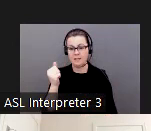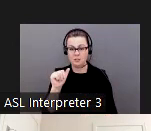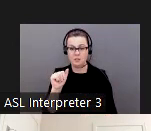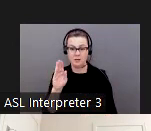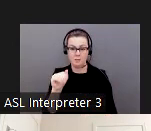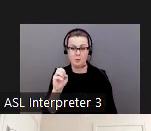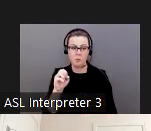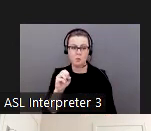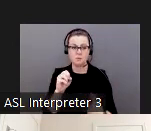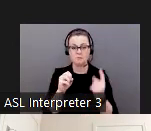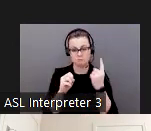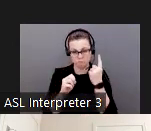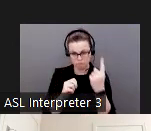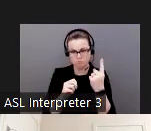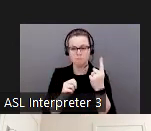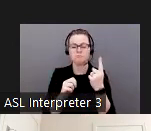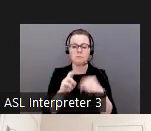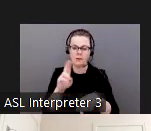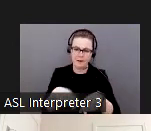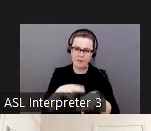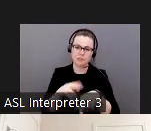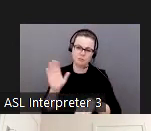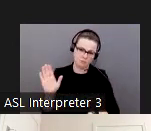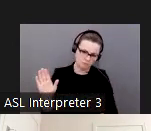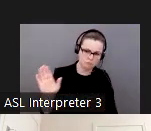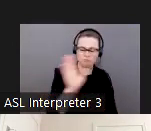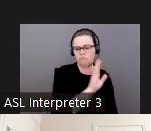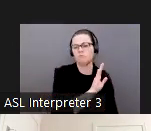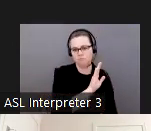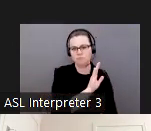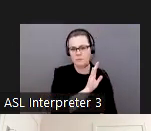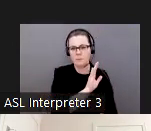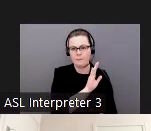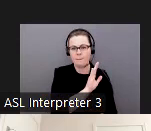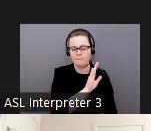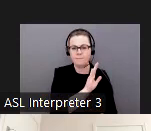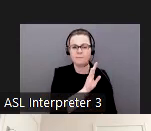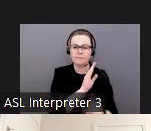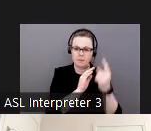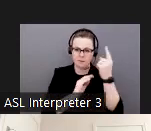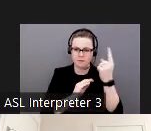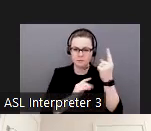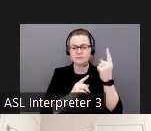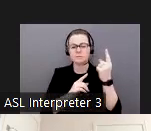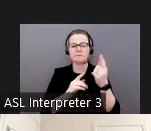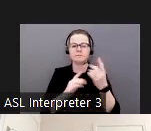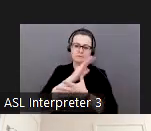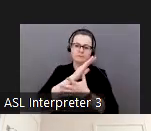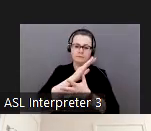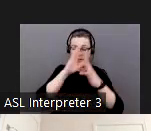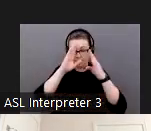the sole national network, a pan-Canadian network that focuses on the prevention of elder